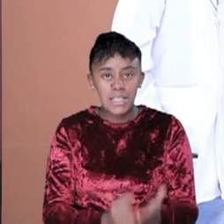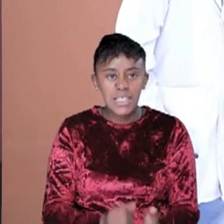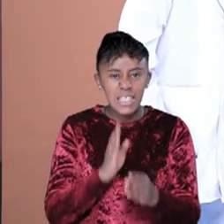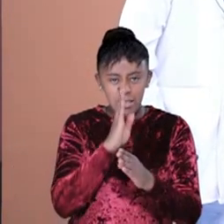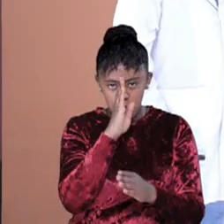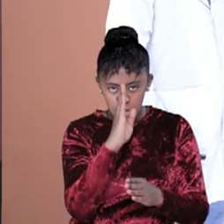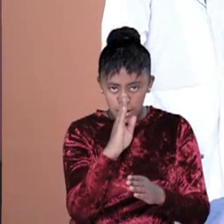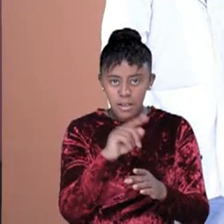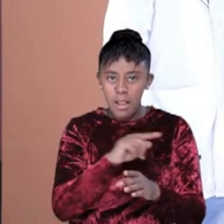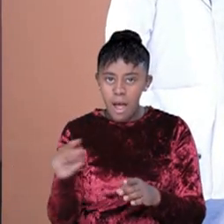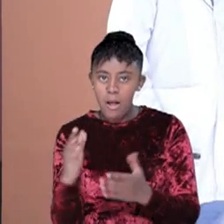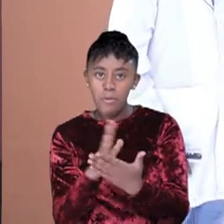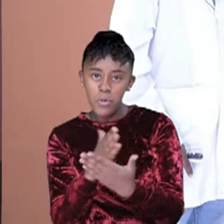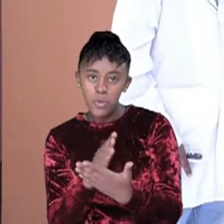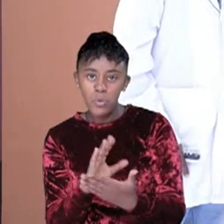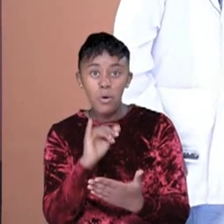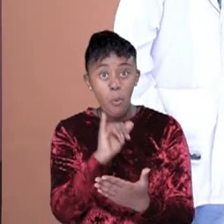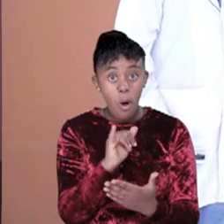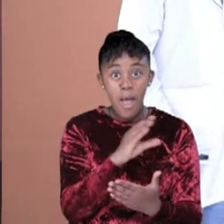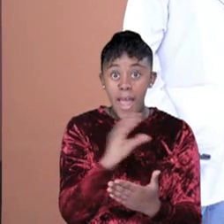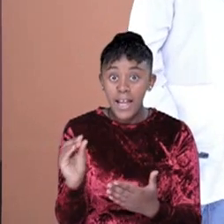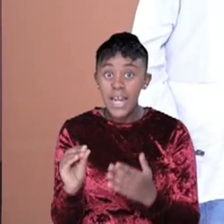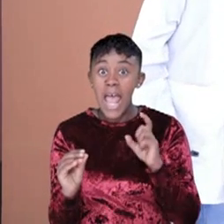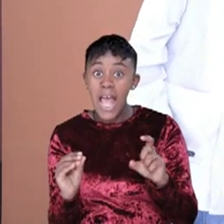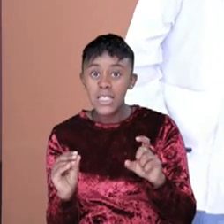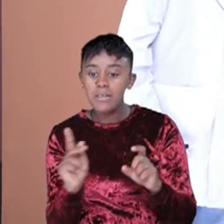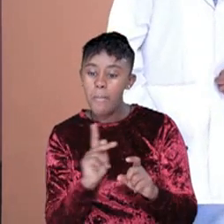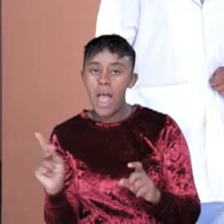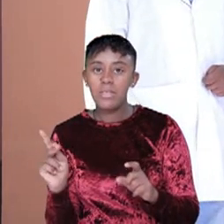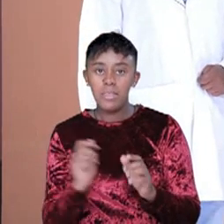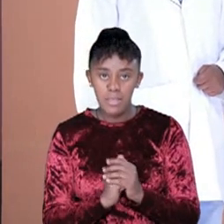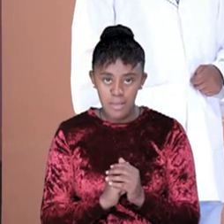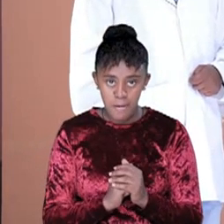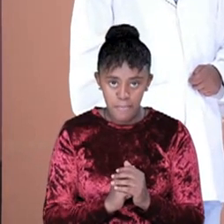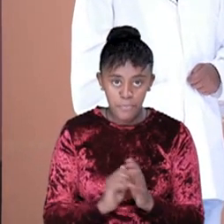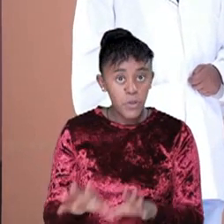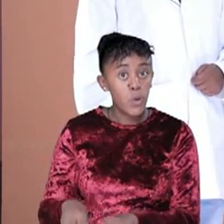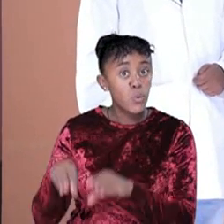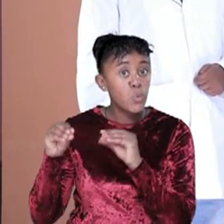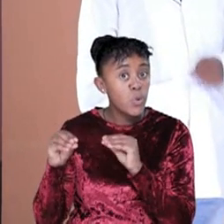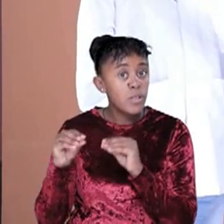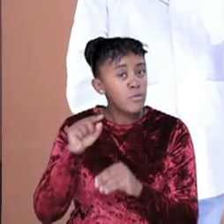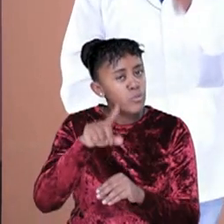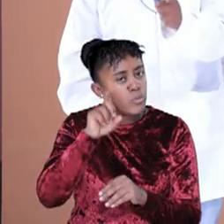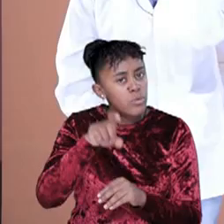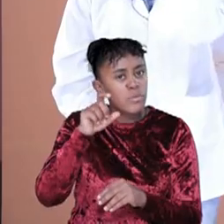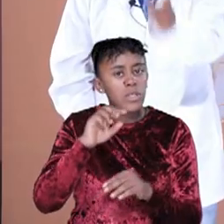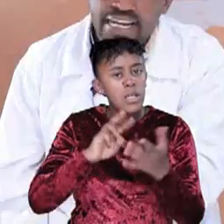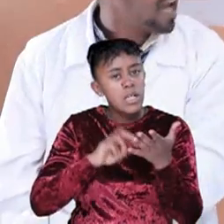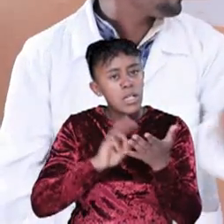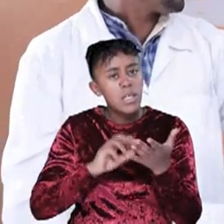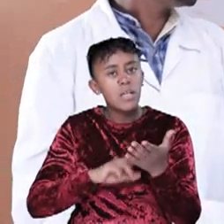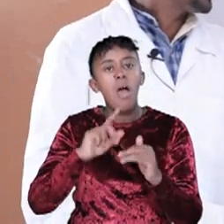in a straight line between Y plates and X plates. Student, you should have